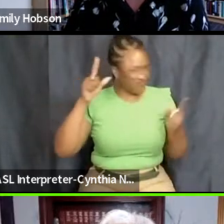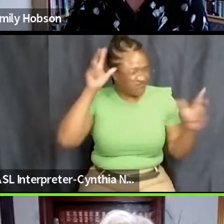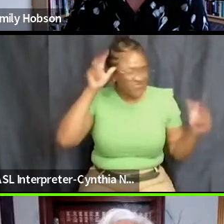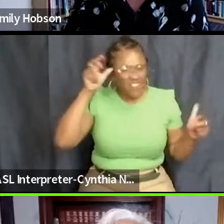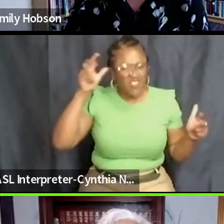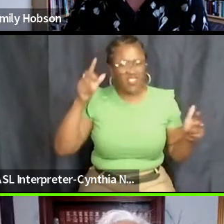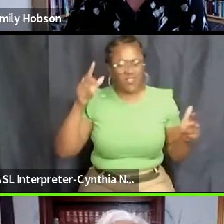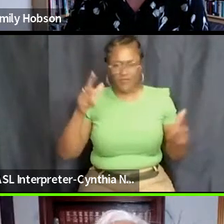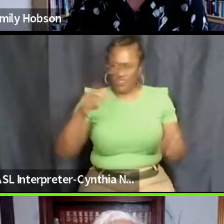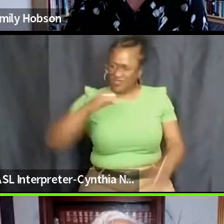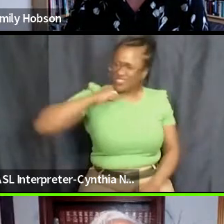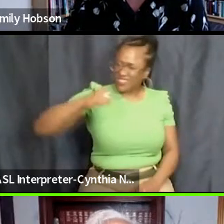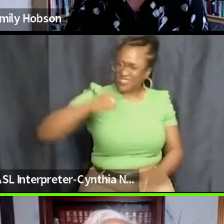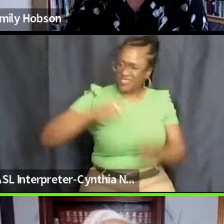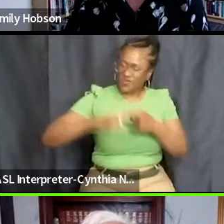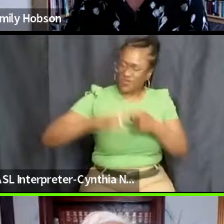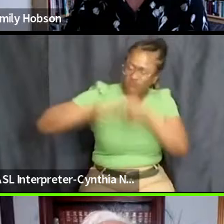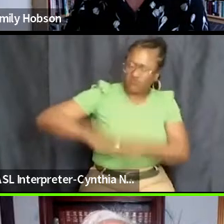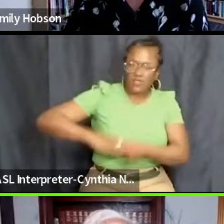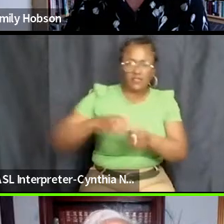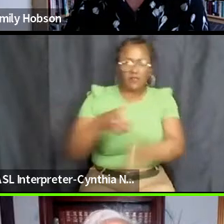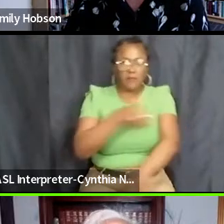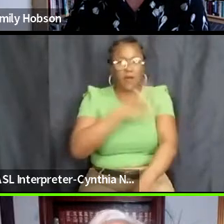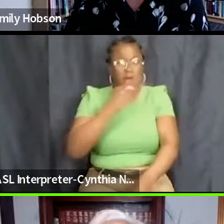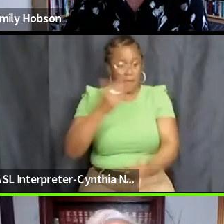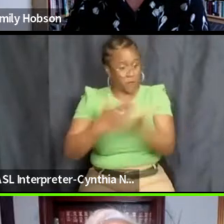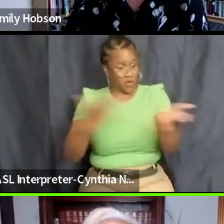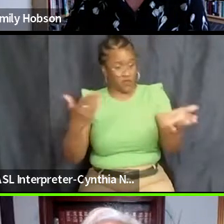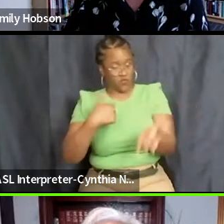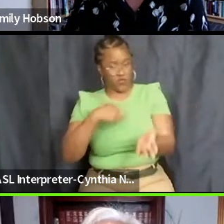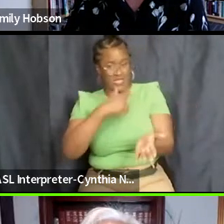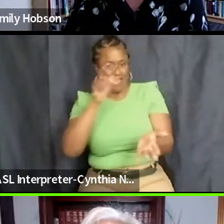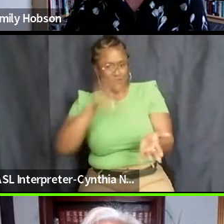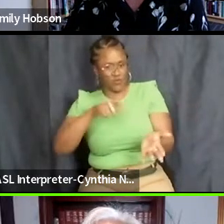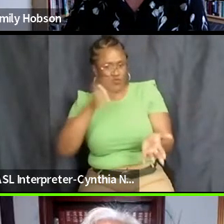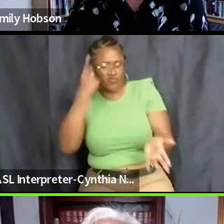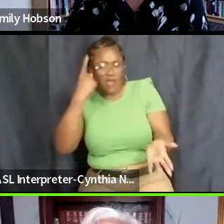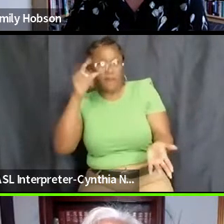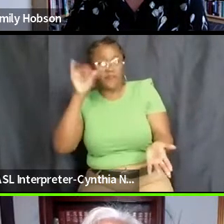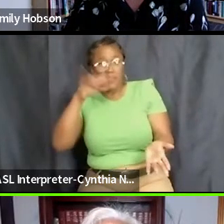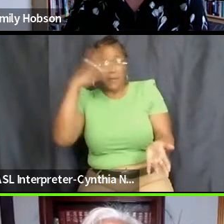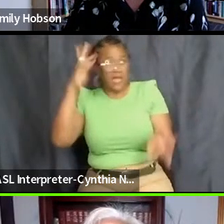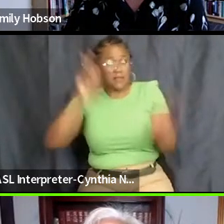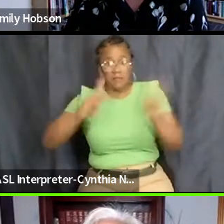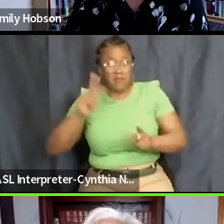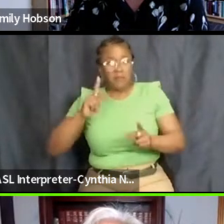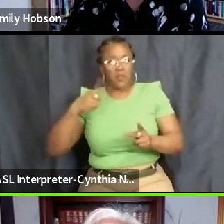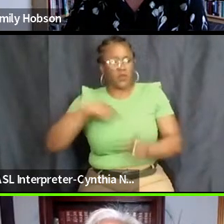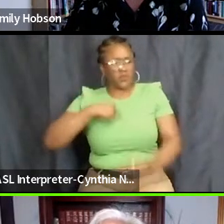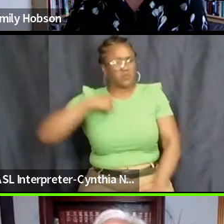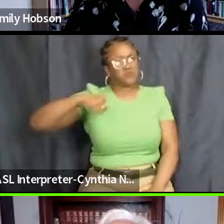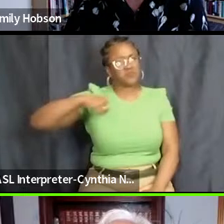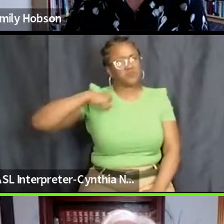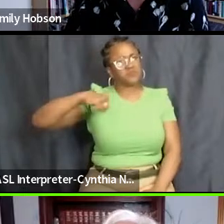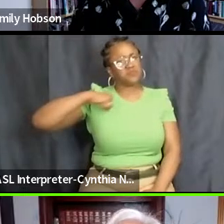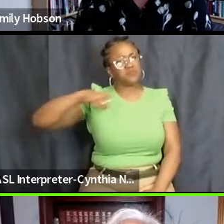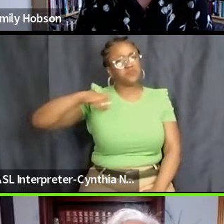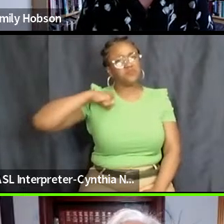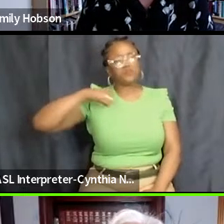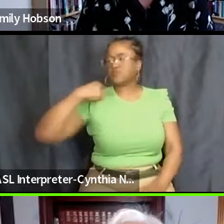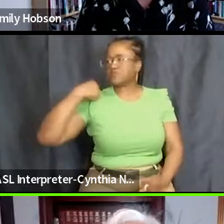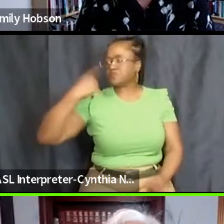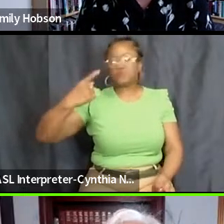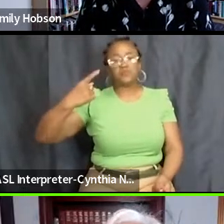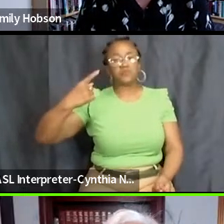resistance to an oppressive power. And part of what we have to understand is that Black folks have been resisting for a long time.